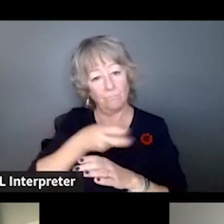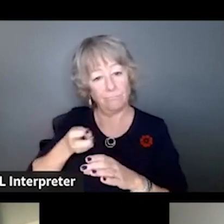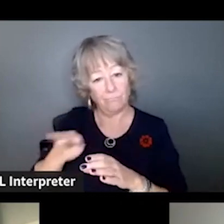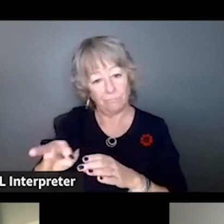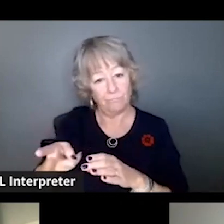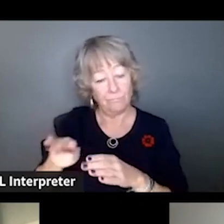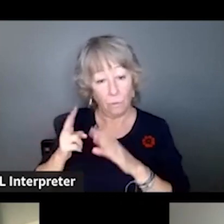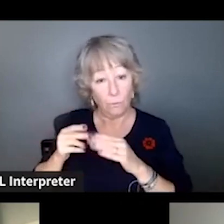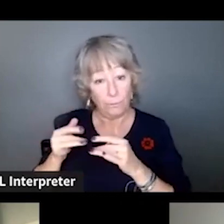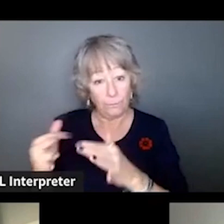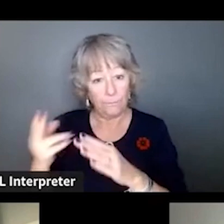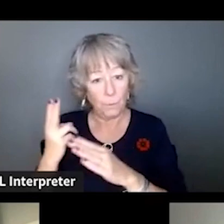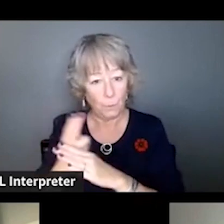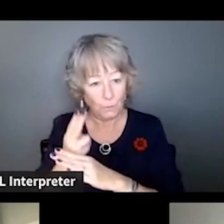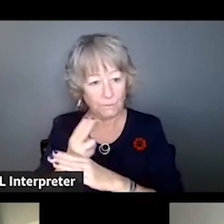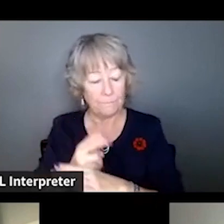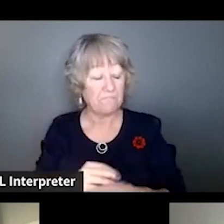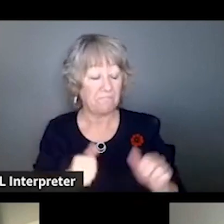Wonderful. So today,